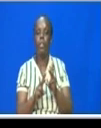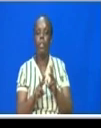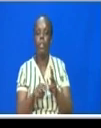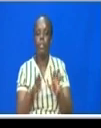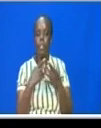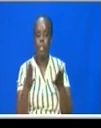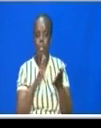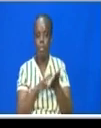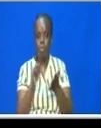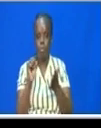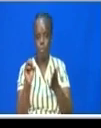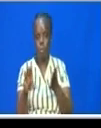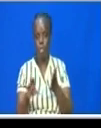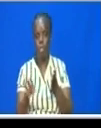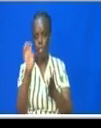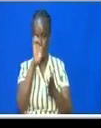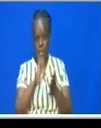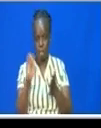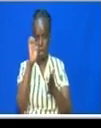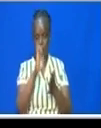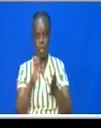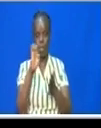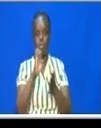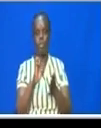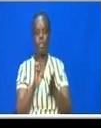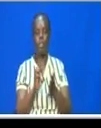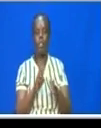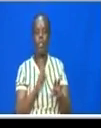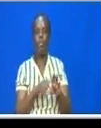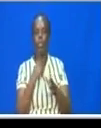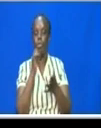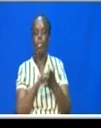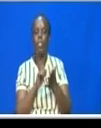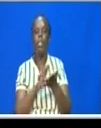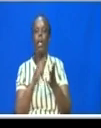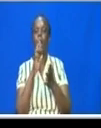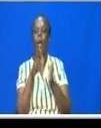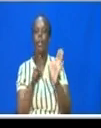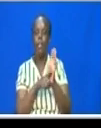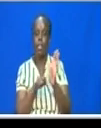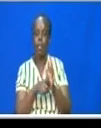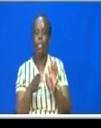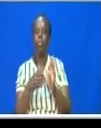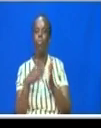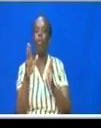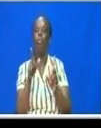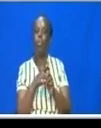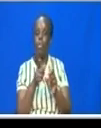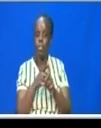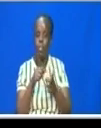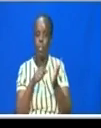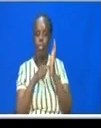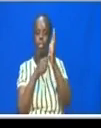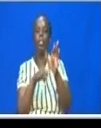species involved to lose electron when you say they are negative, but more positive show they have